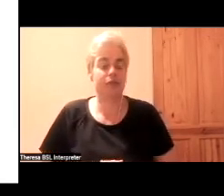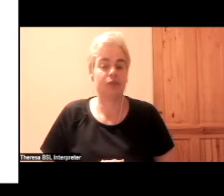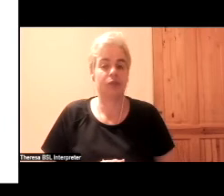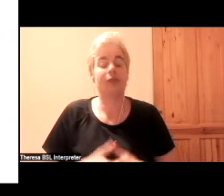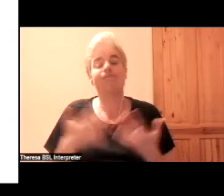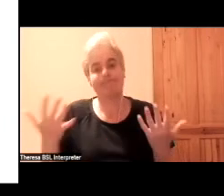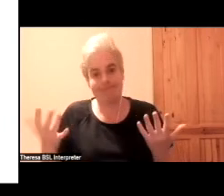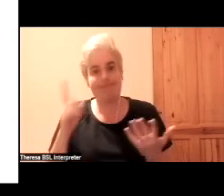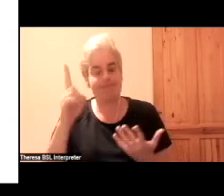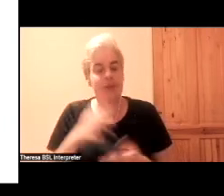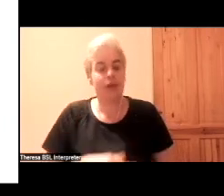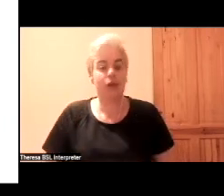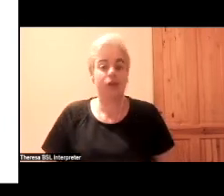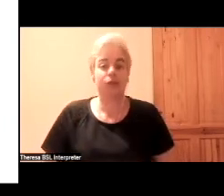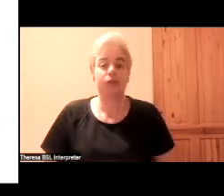However,